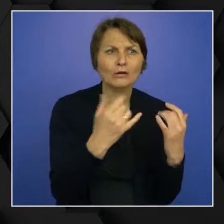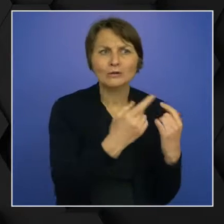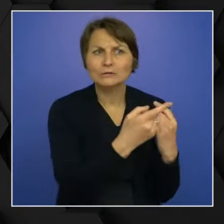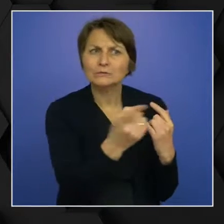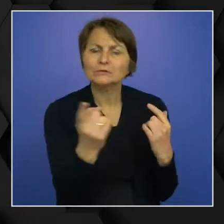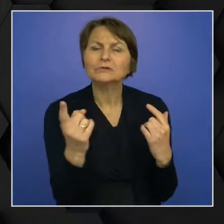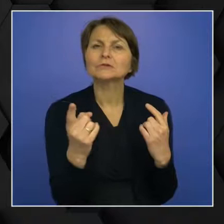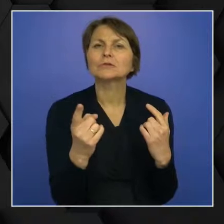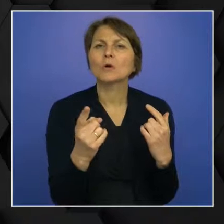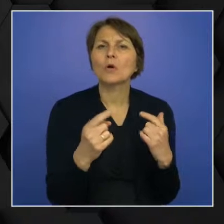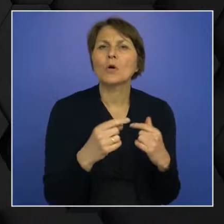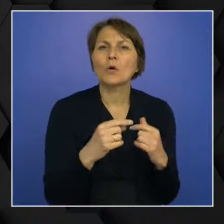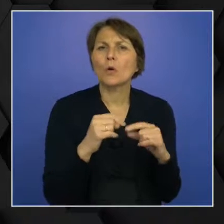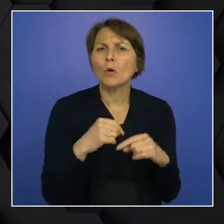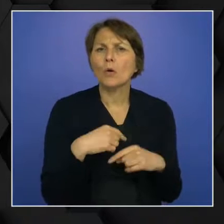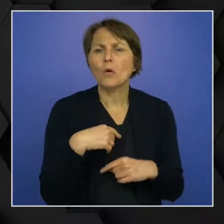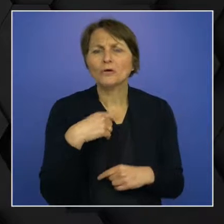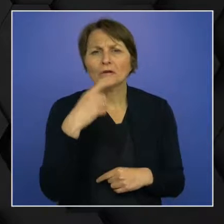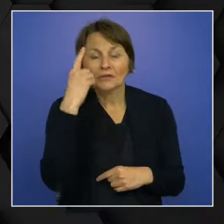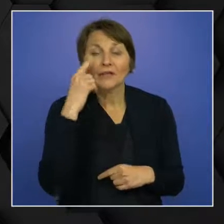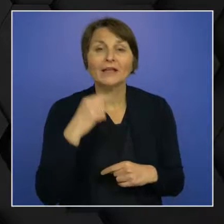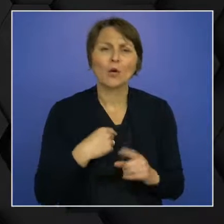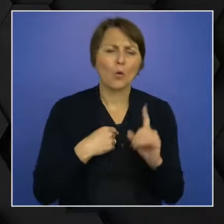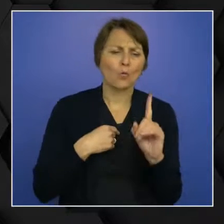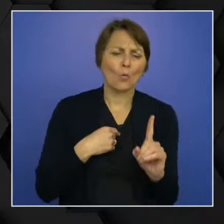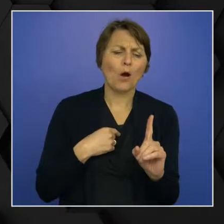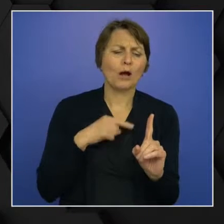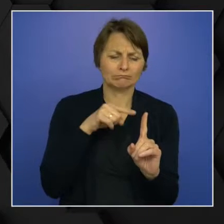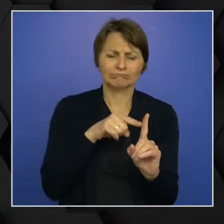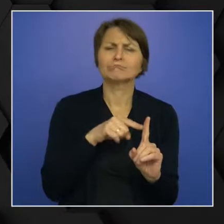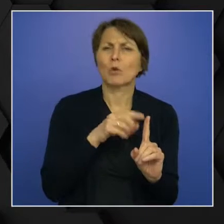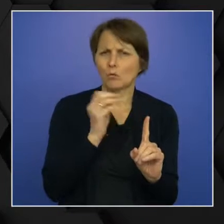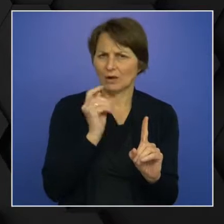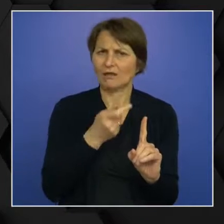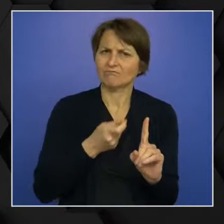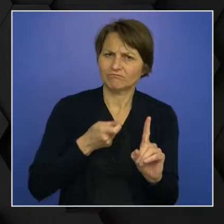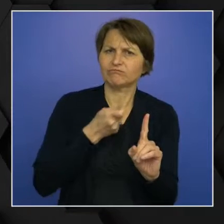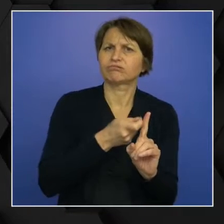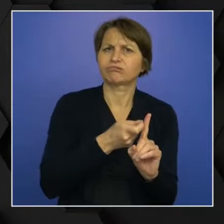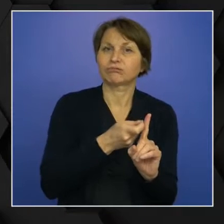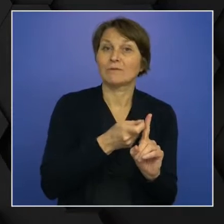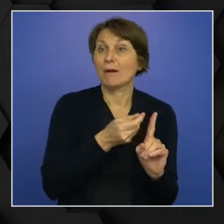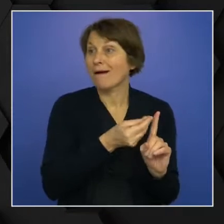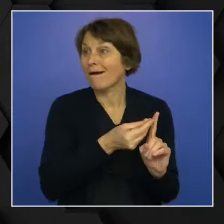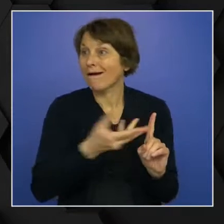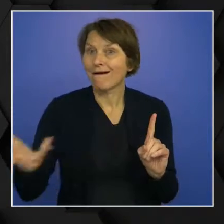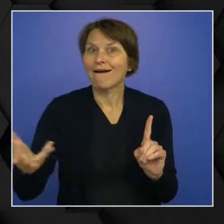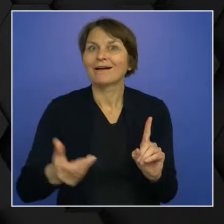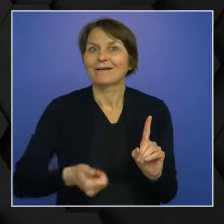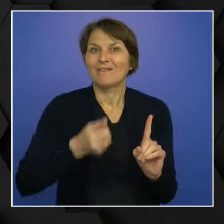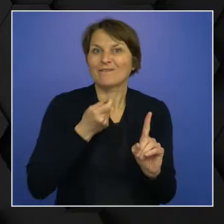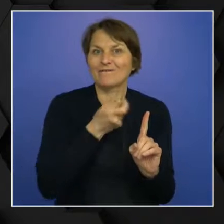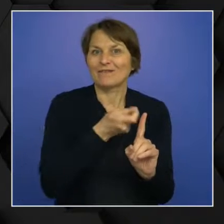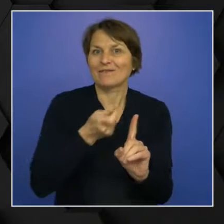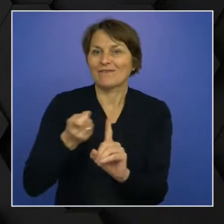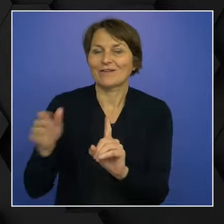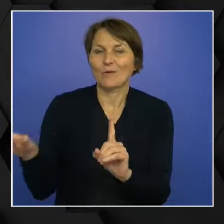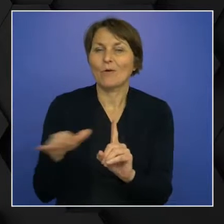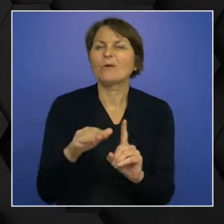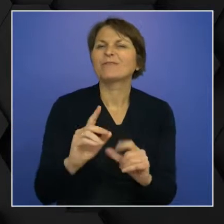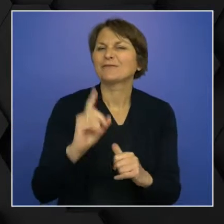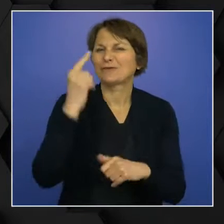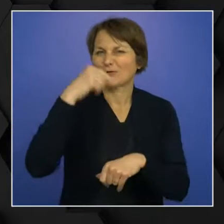you solve for one, you extend to many, and we covered that in inclusive design in the first session. One thing that I do when I